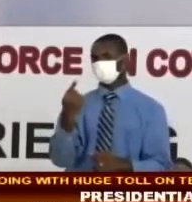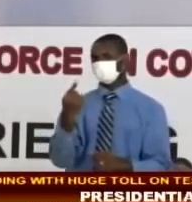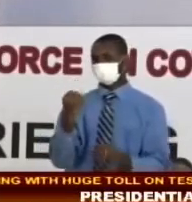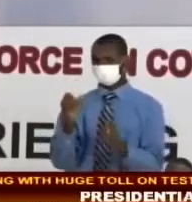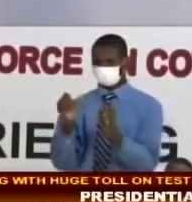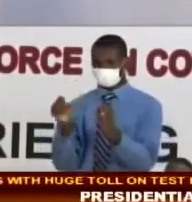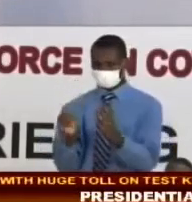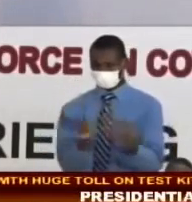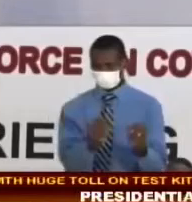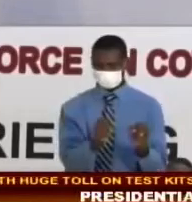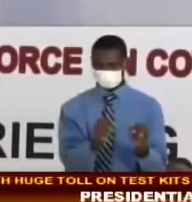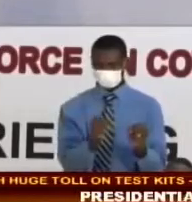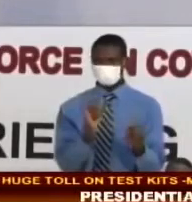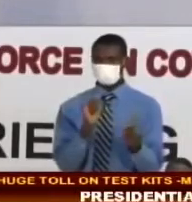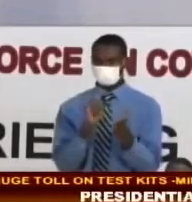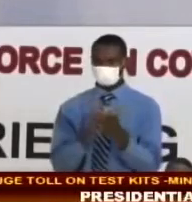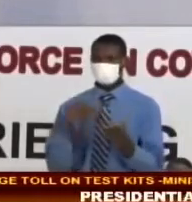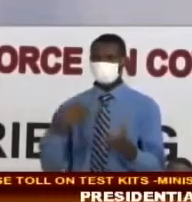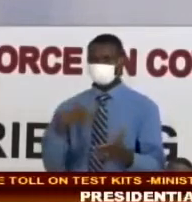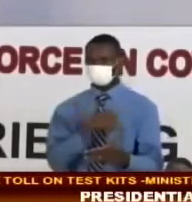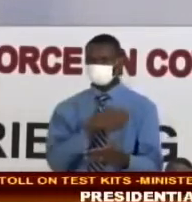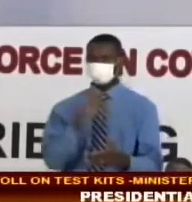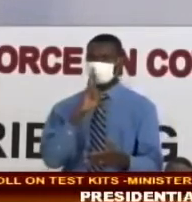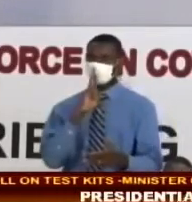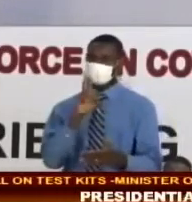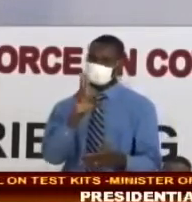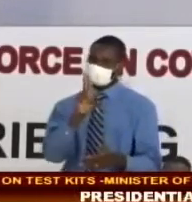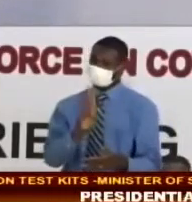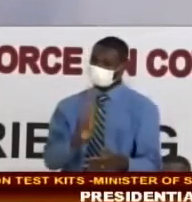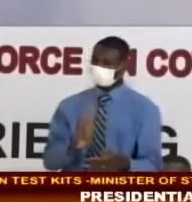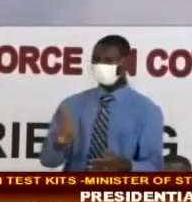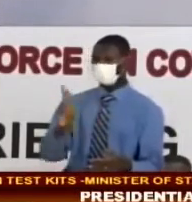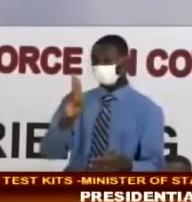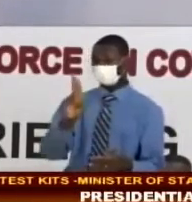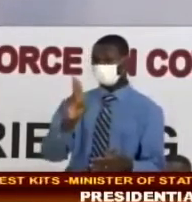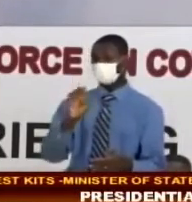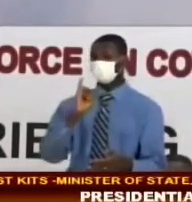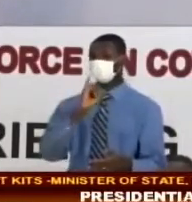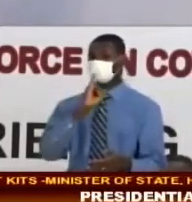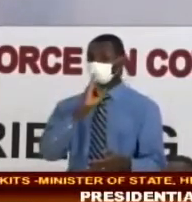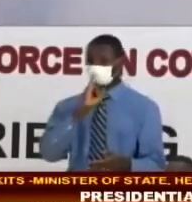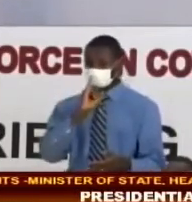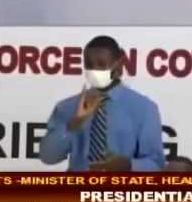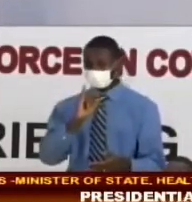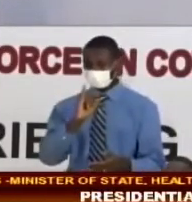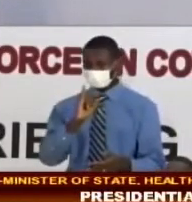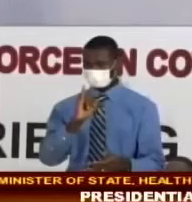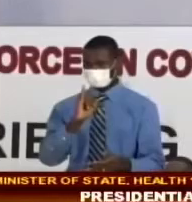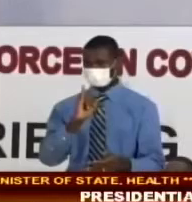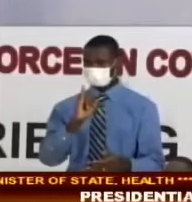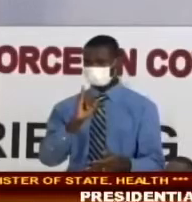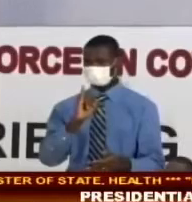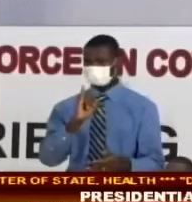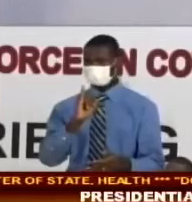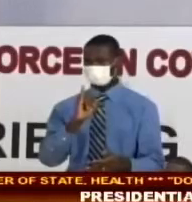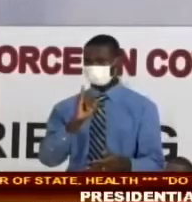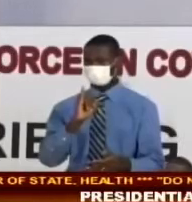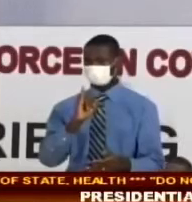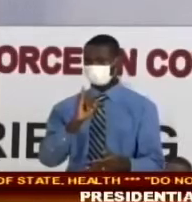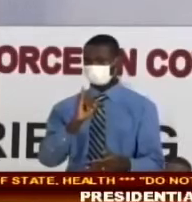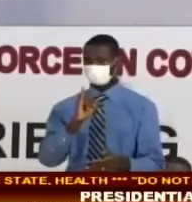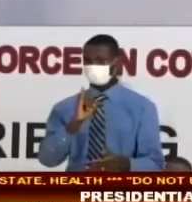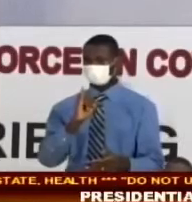strategy that we are employing is actually the